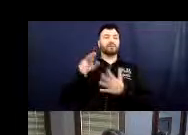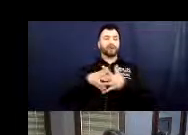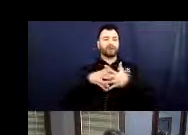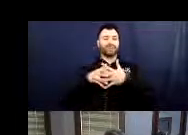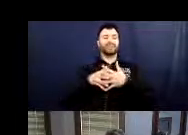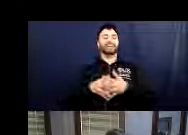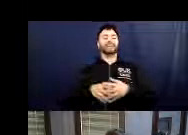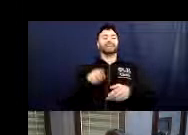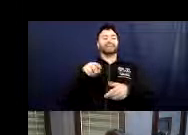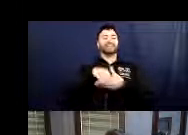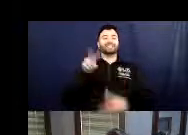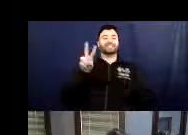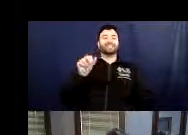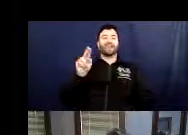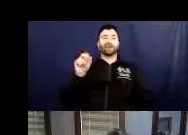Since